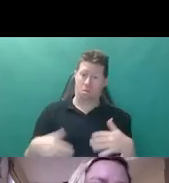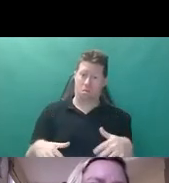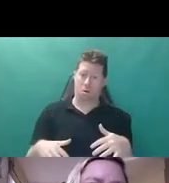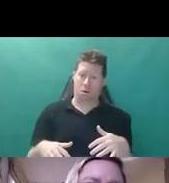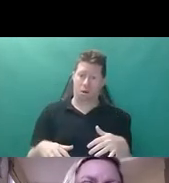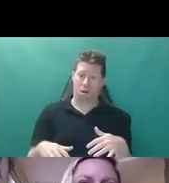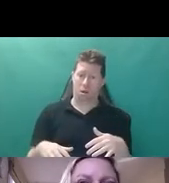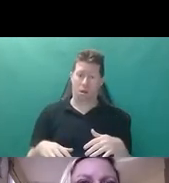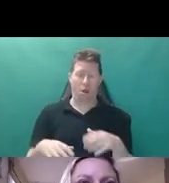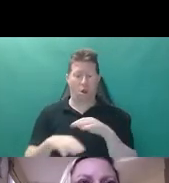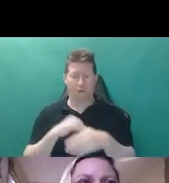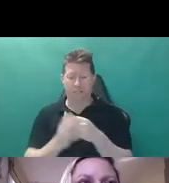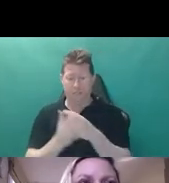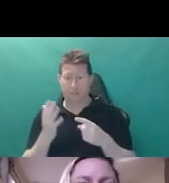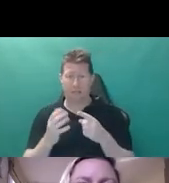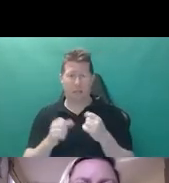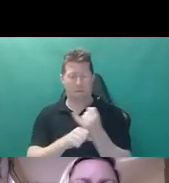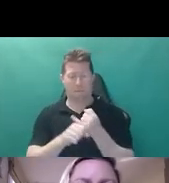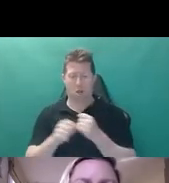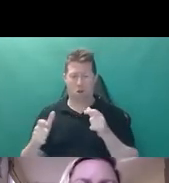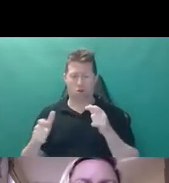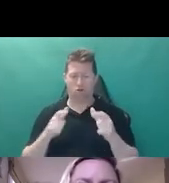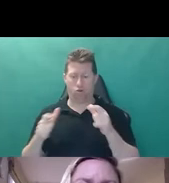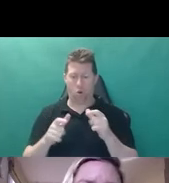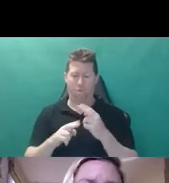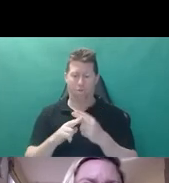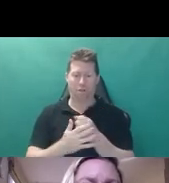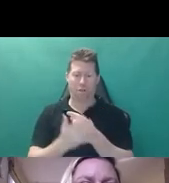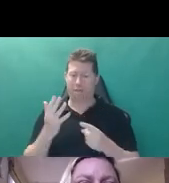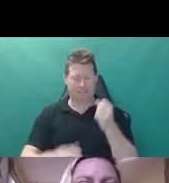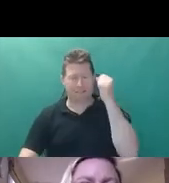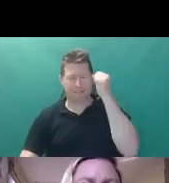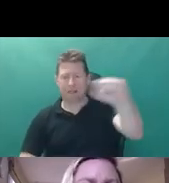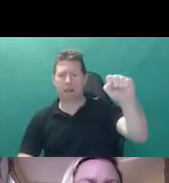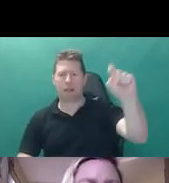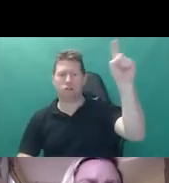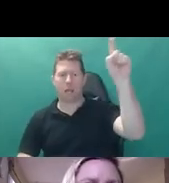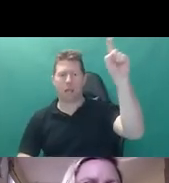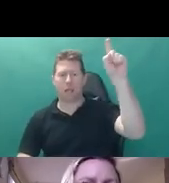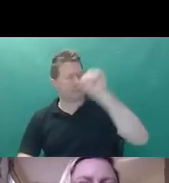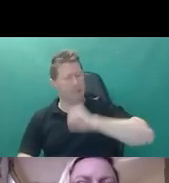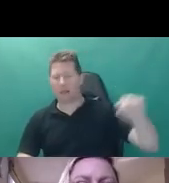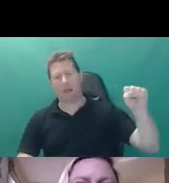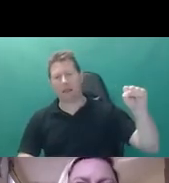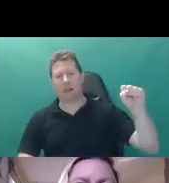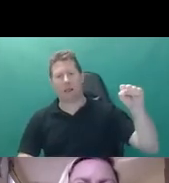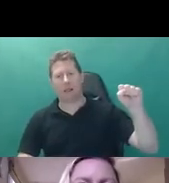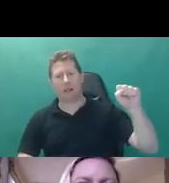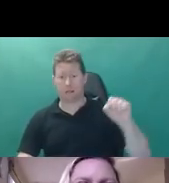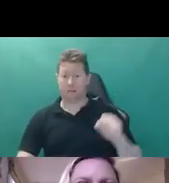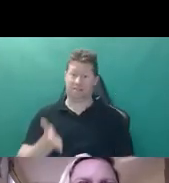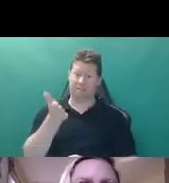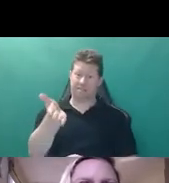exclusion the medical control of people with disability still occurring right up until this day. So this debate